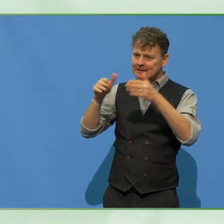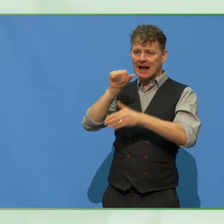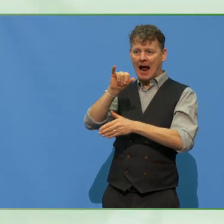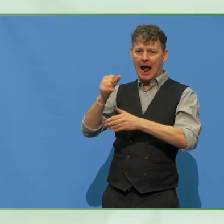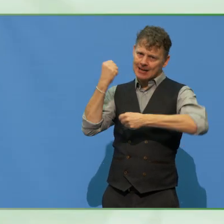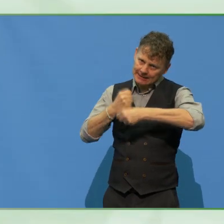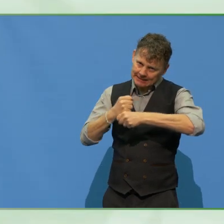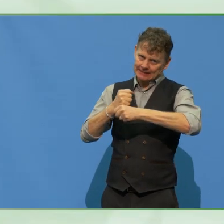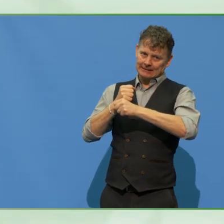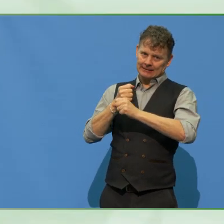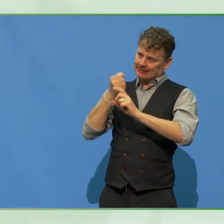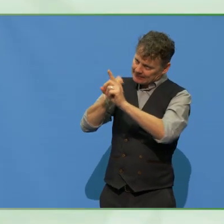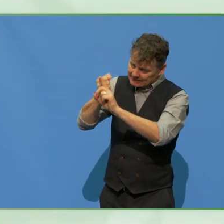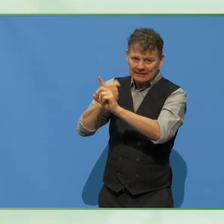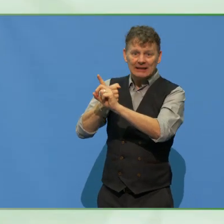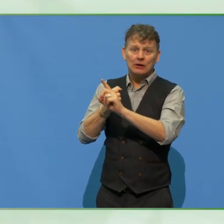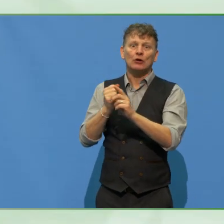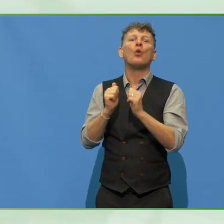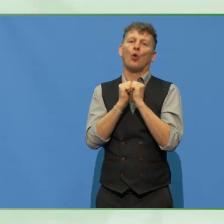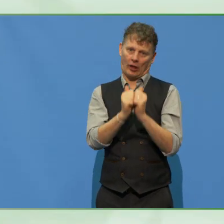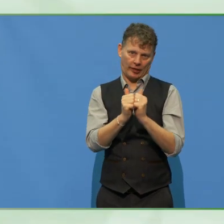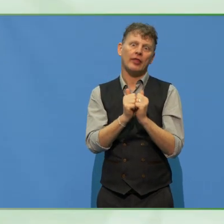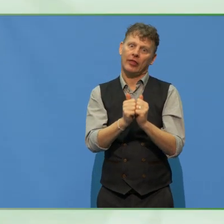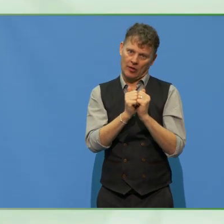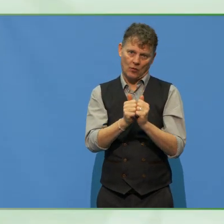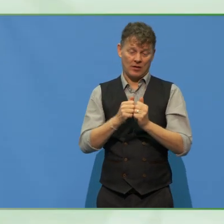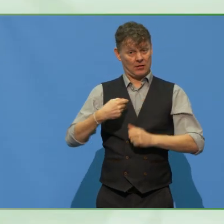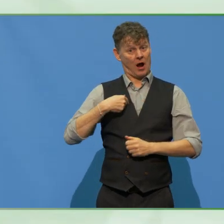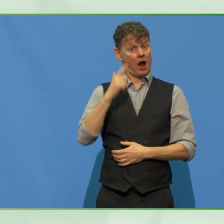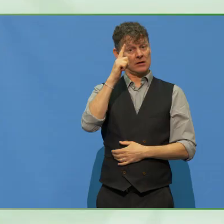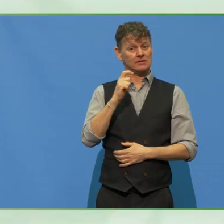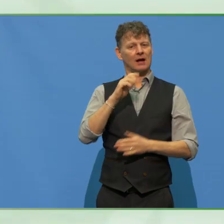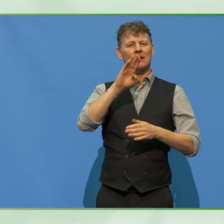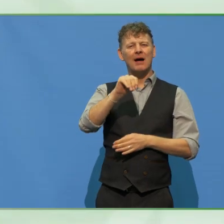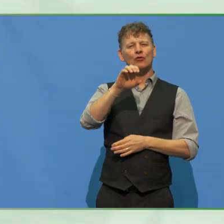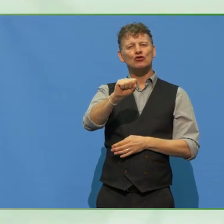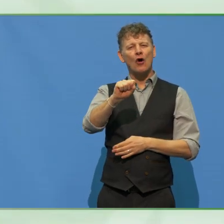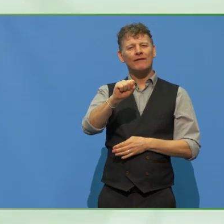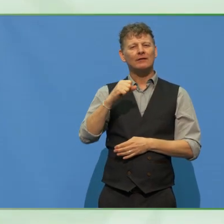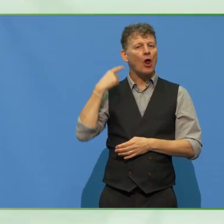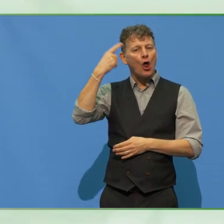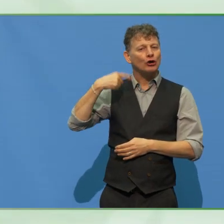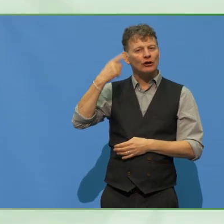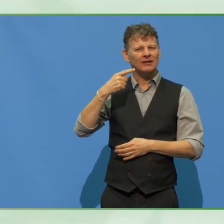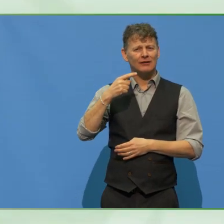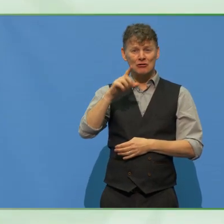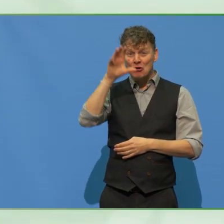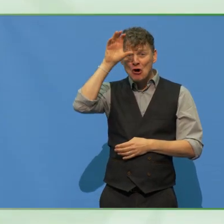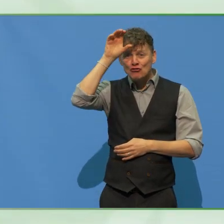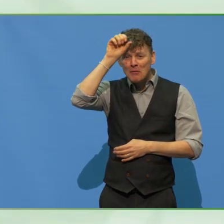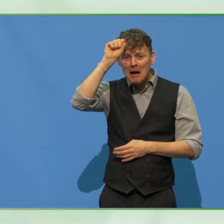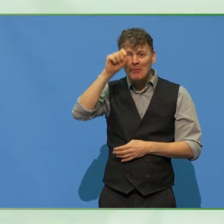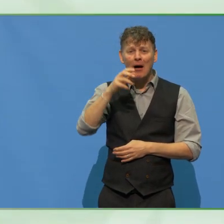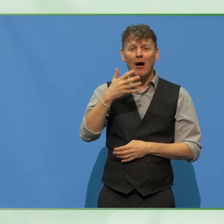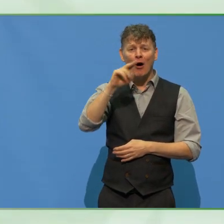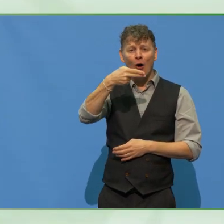it's humbling. I started at Microsoft in London to work on Hotmail. Does anyone remember Hotmail? Some people still have